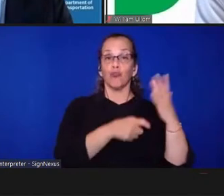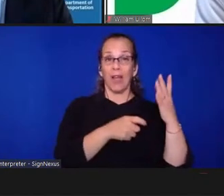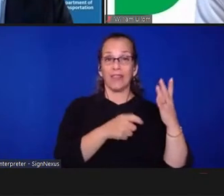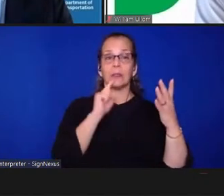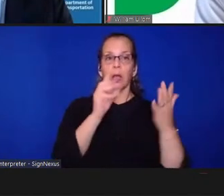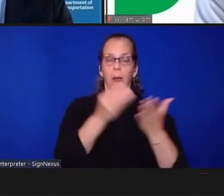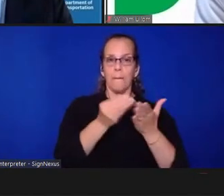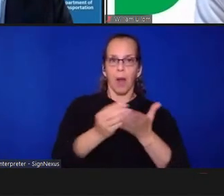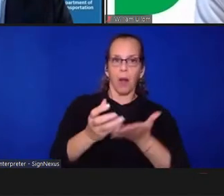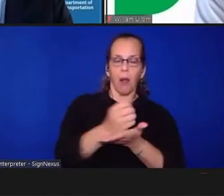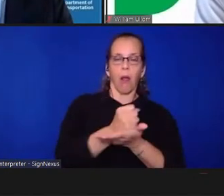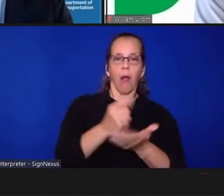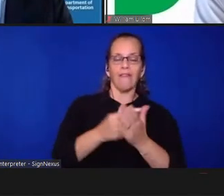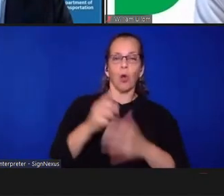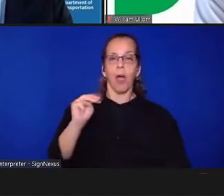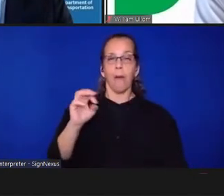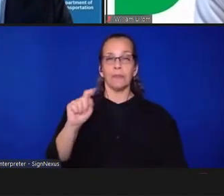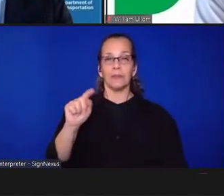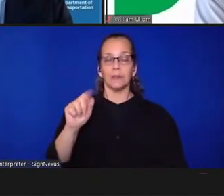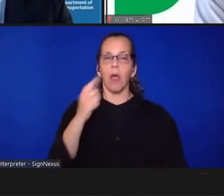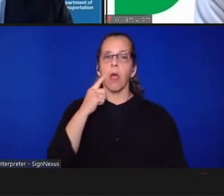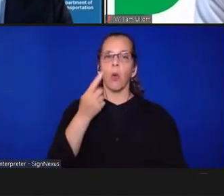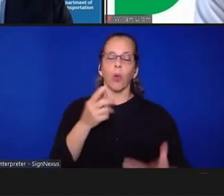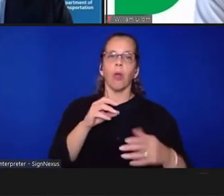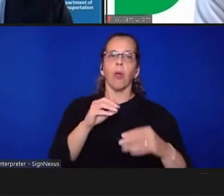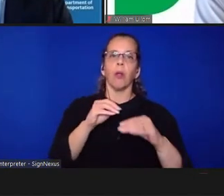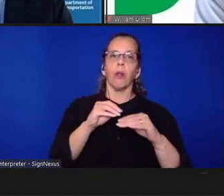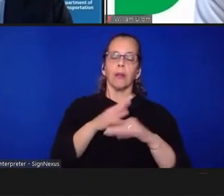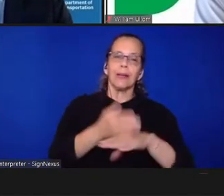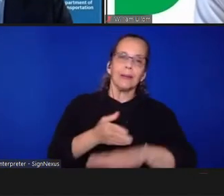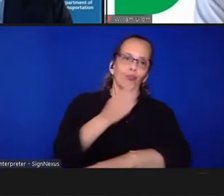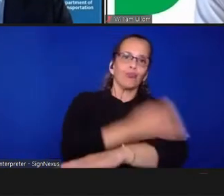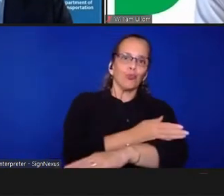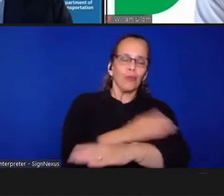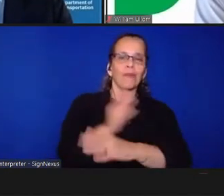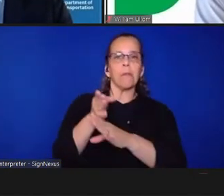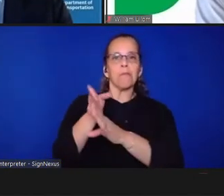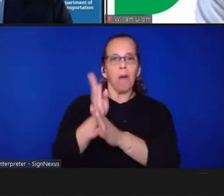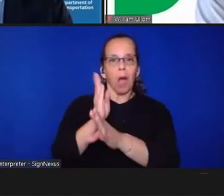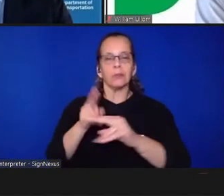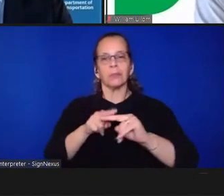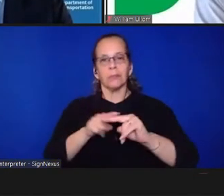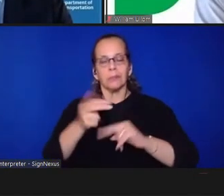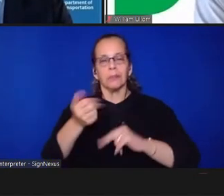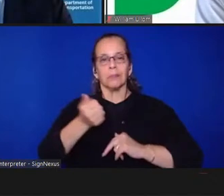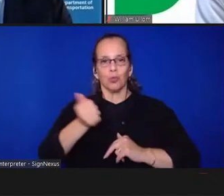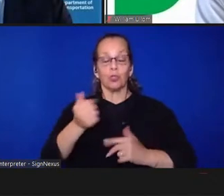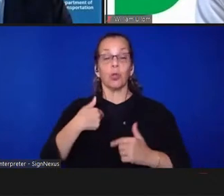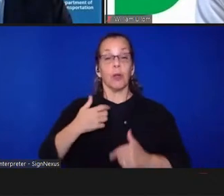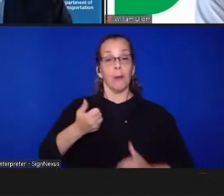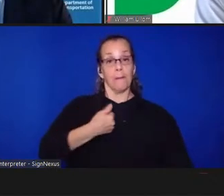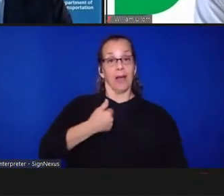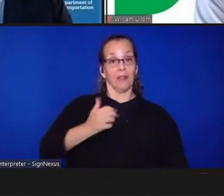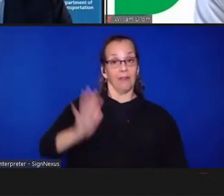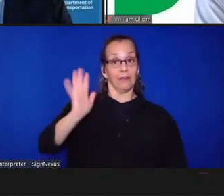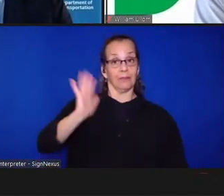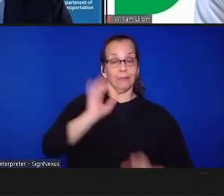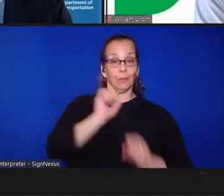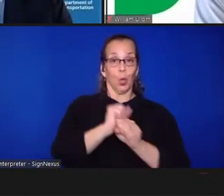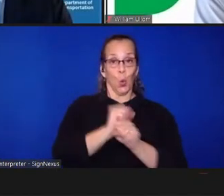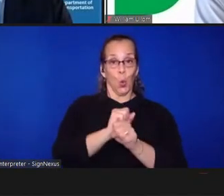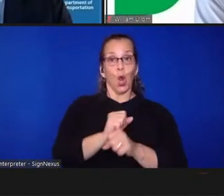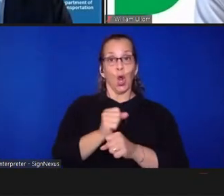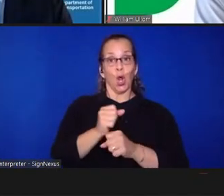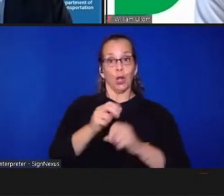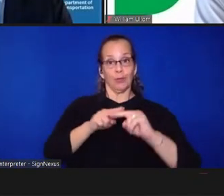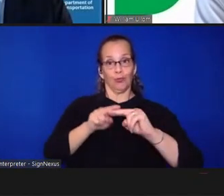making the transit system more accessible and reliable for all Riders as a former Subway conductor I know how old